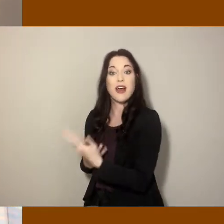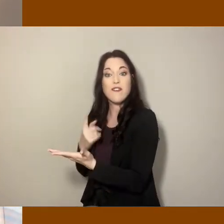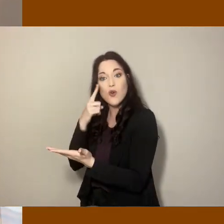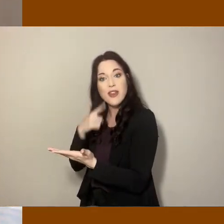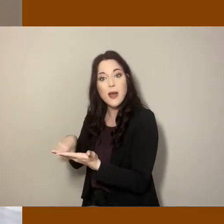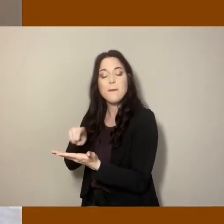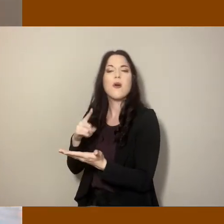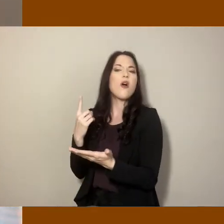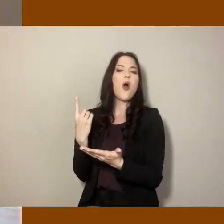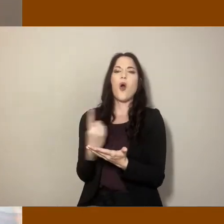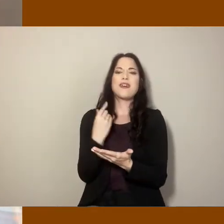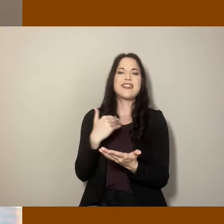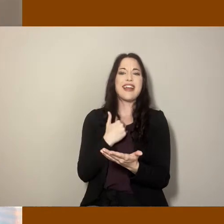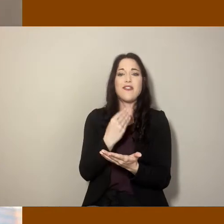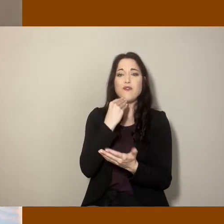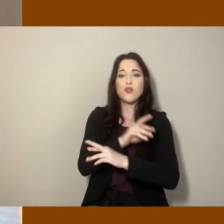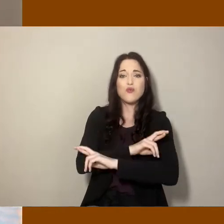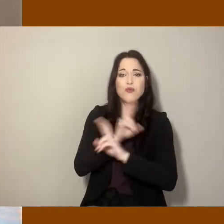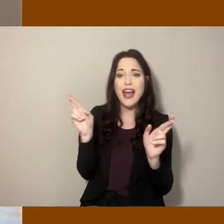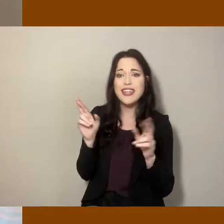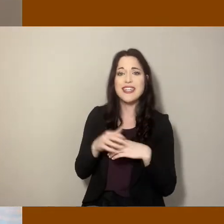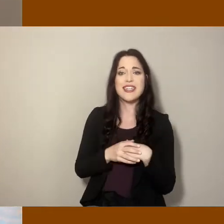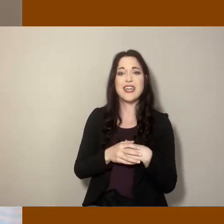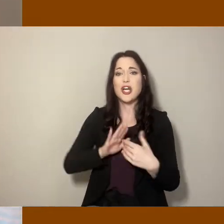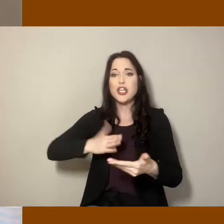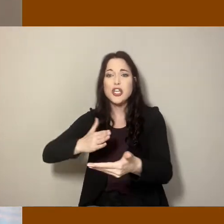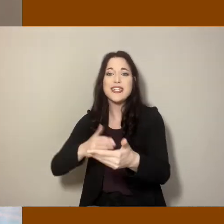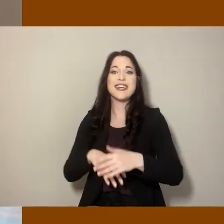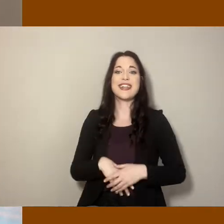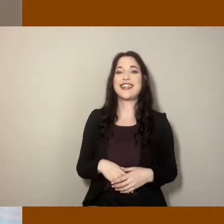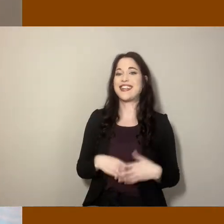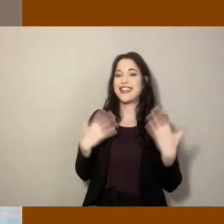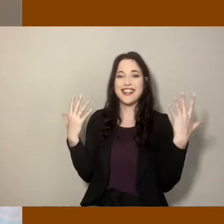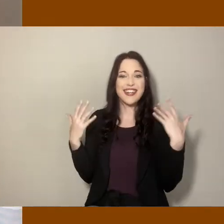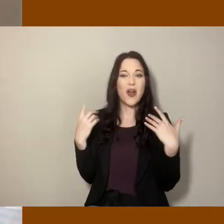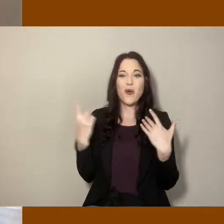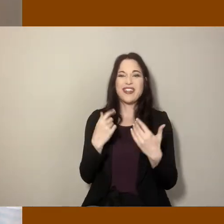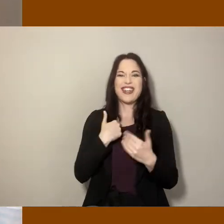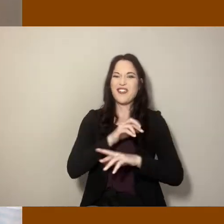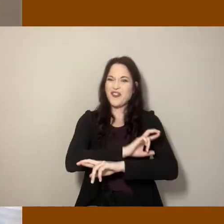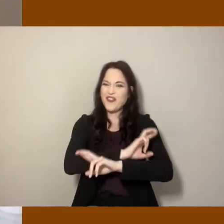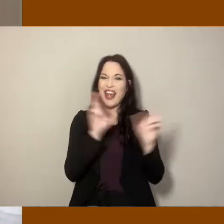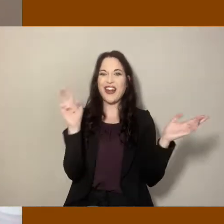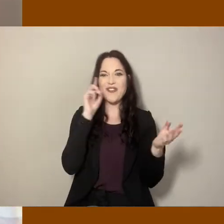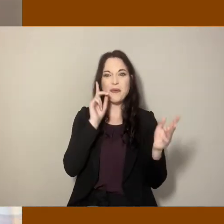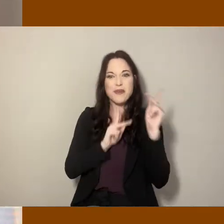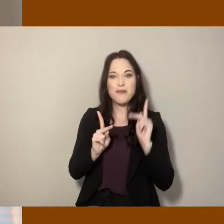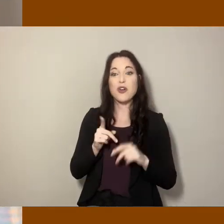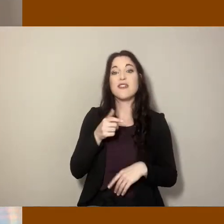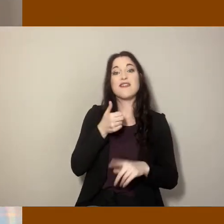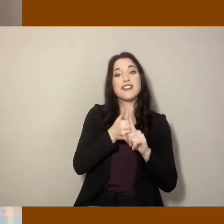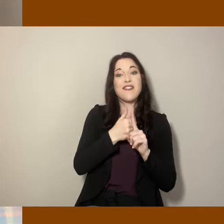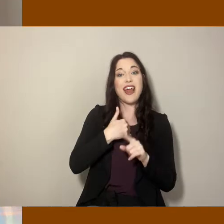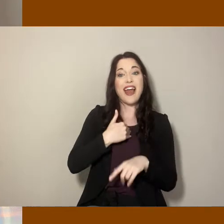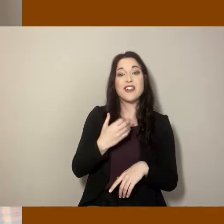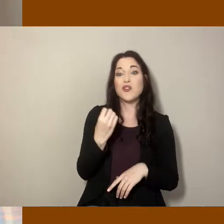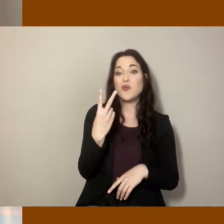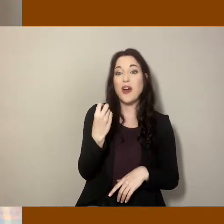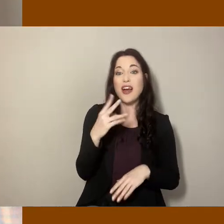always had food usually on the stove or in the refrigerator cooking. She had 12 children